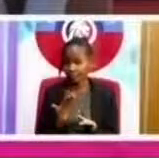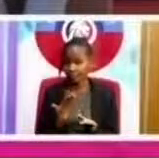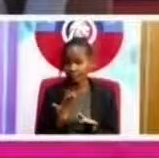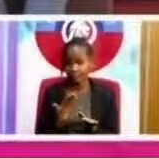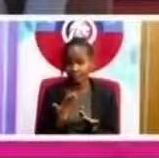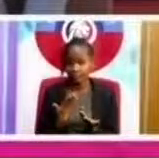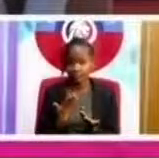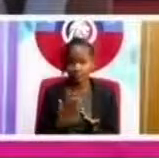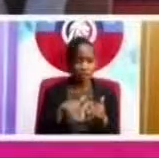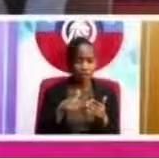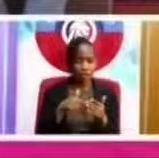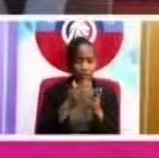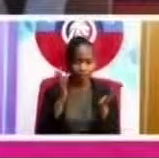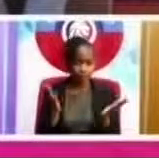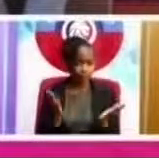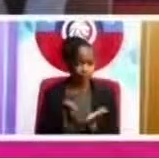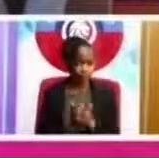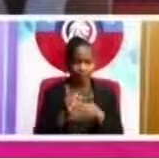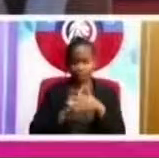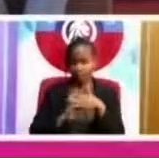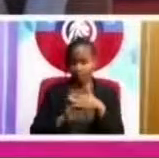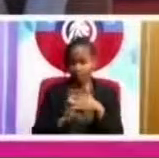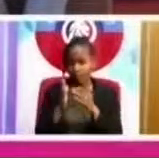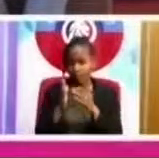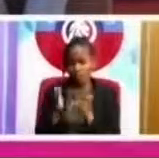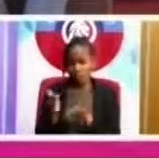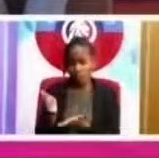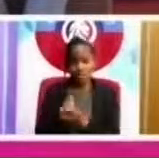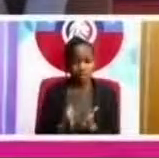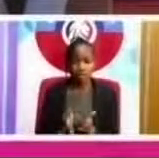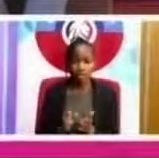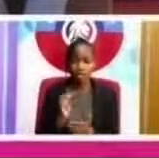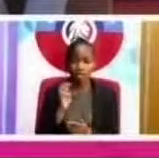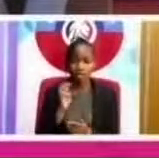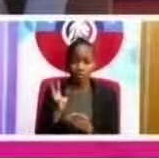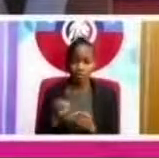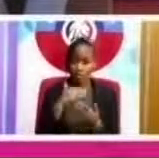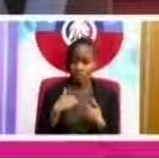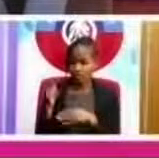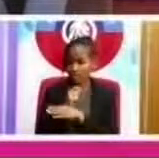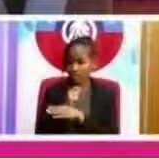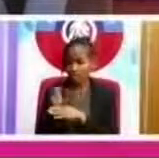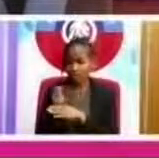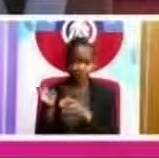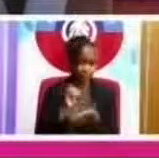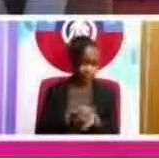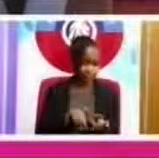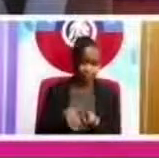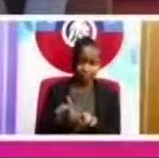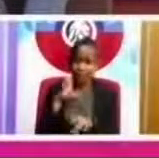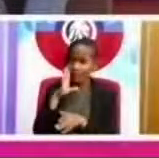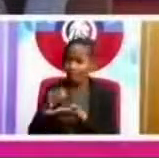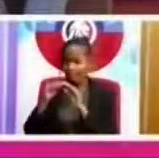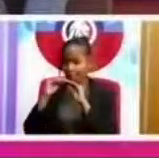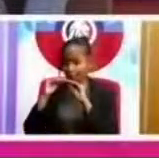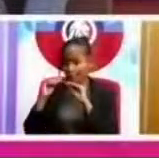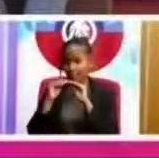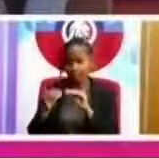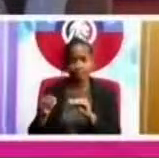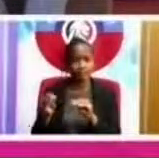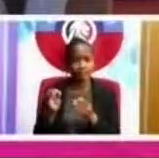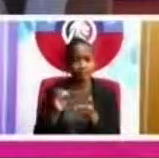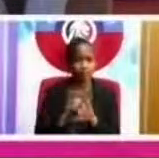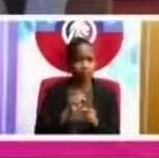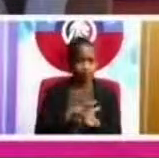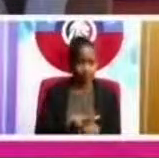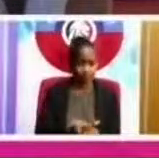is an administrator, will now have to be retrained, will now do education and so on. So COVID-19, as